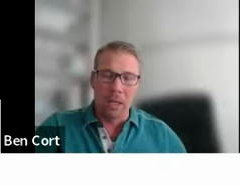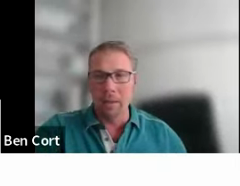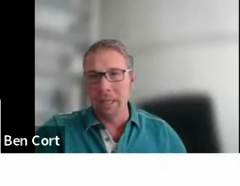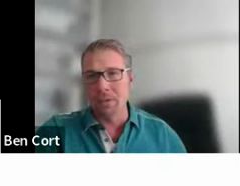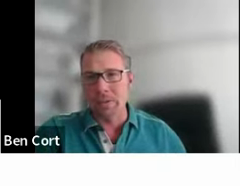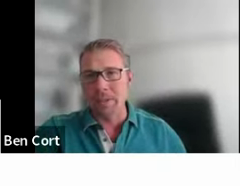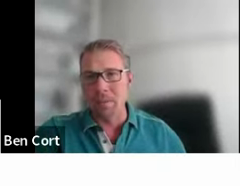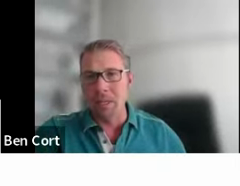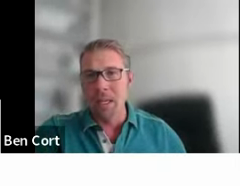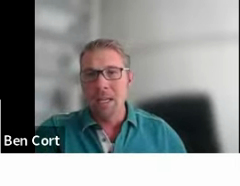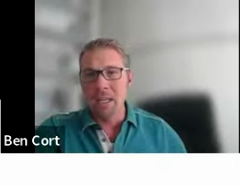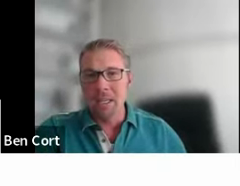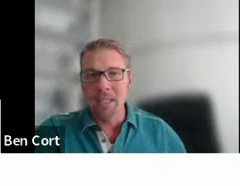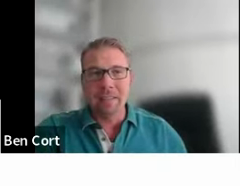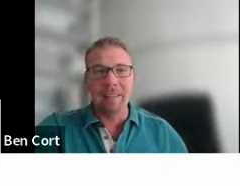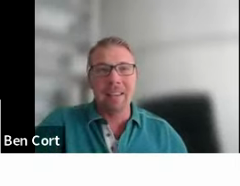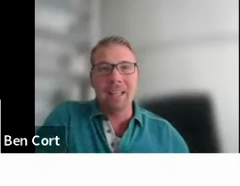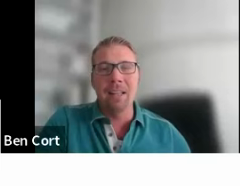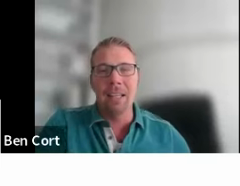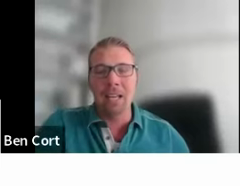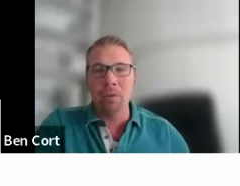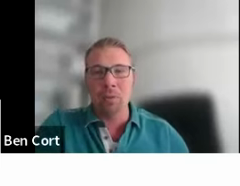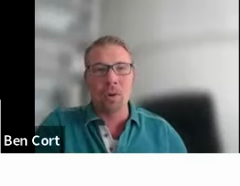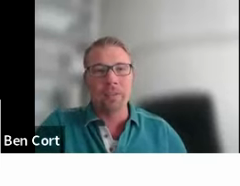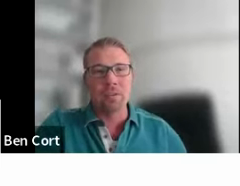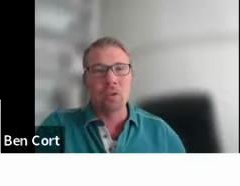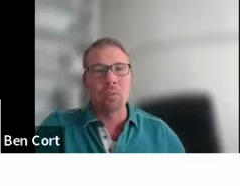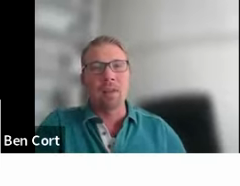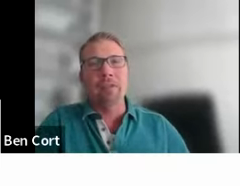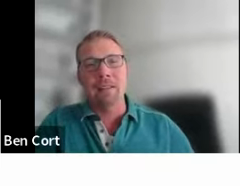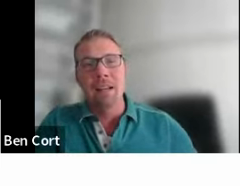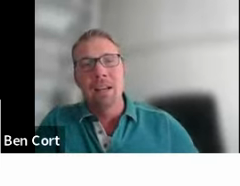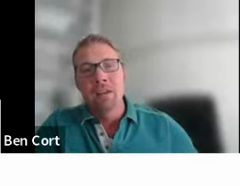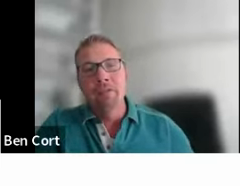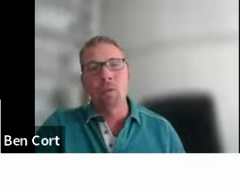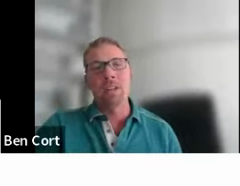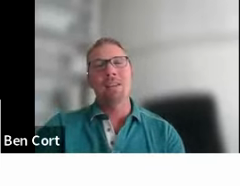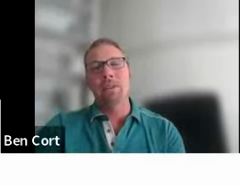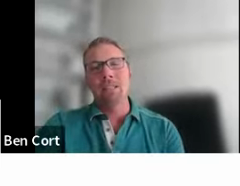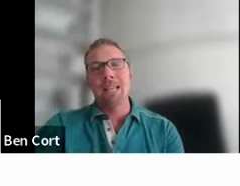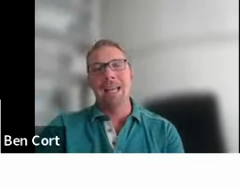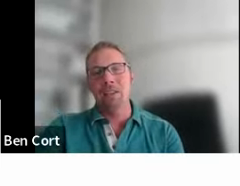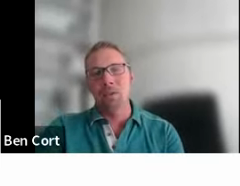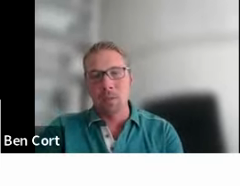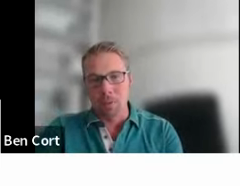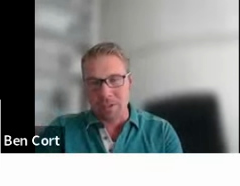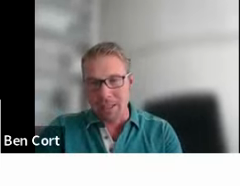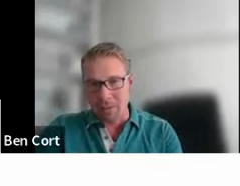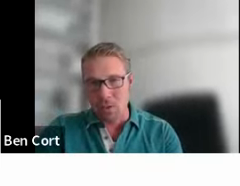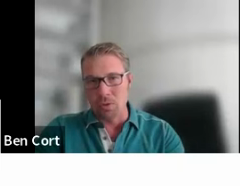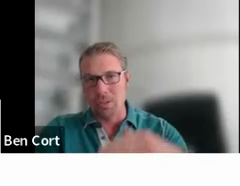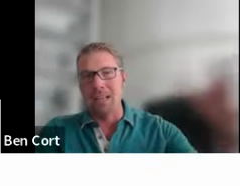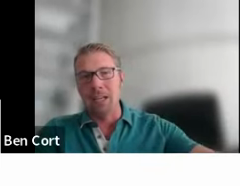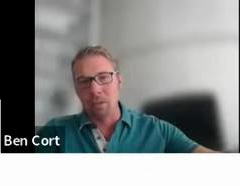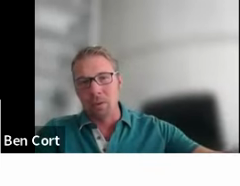more interesting to me. It says that cannabis withdrawal syndrome affects 47 to 93%